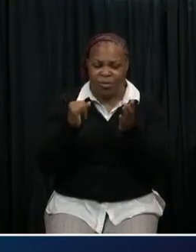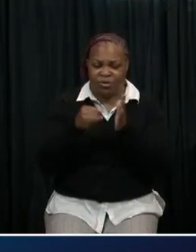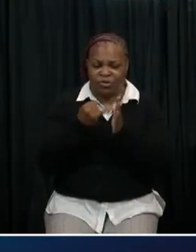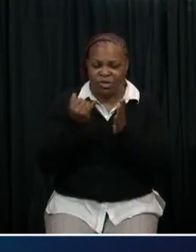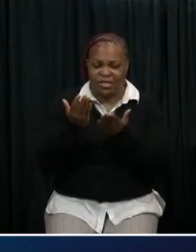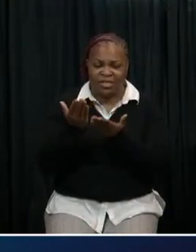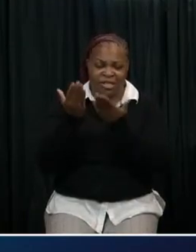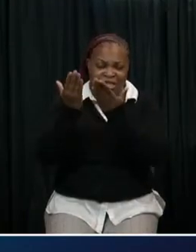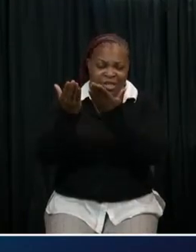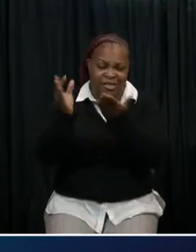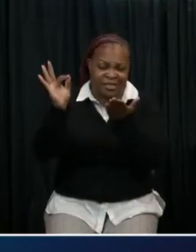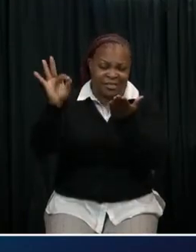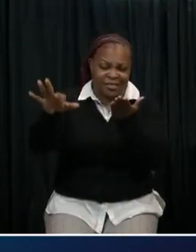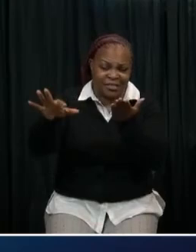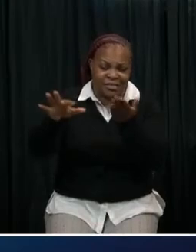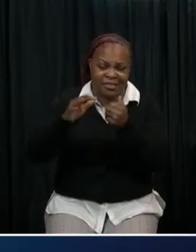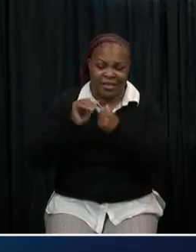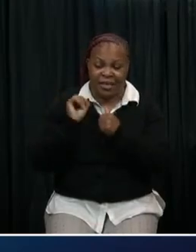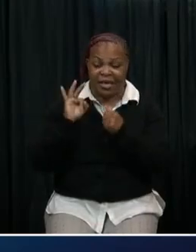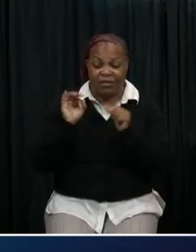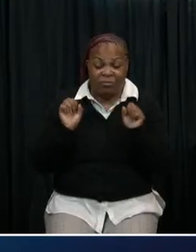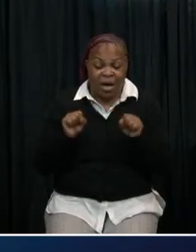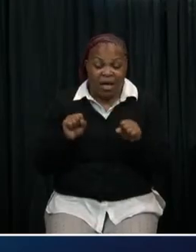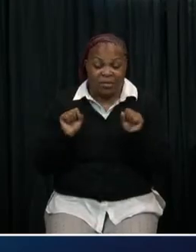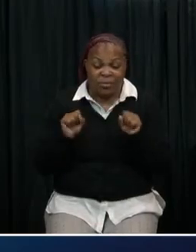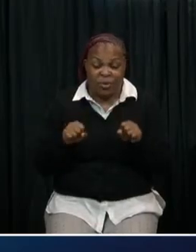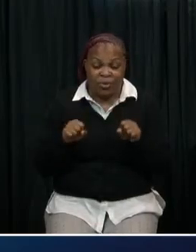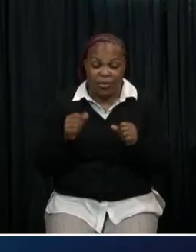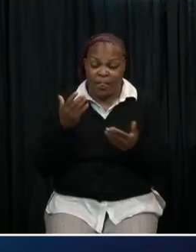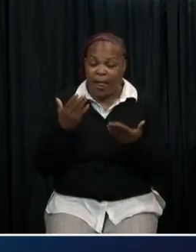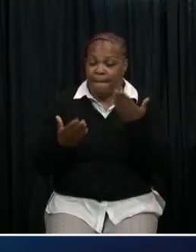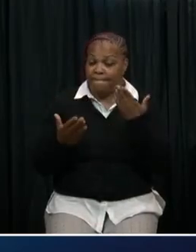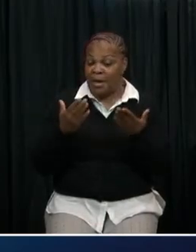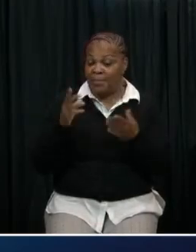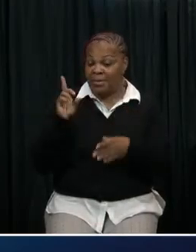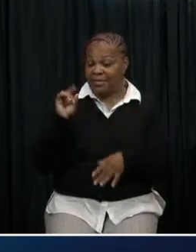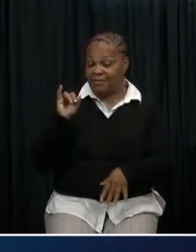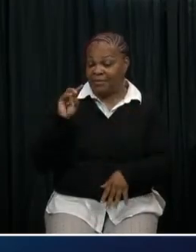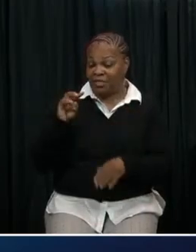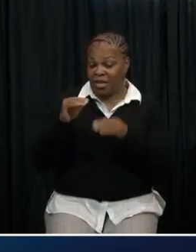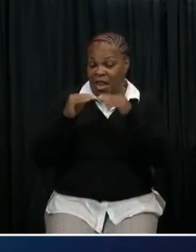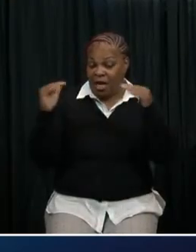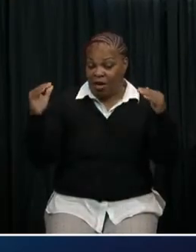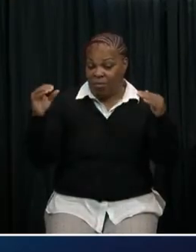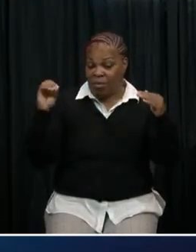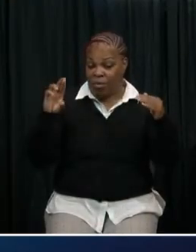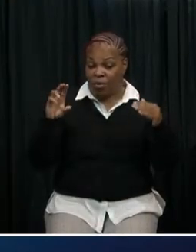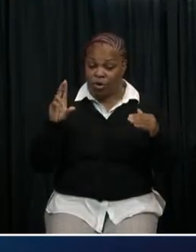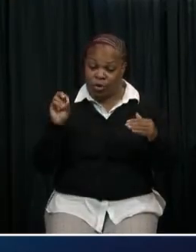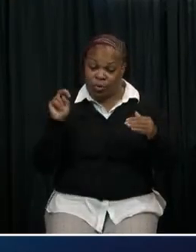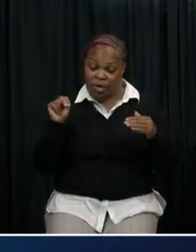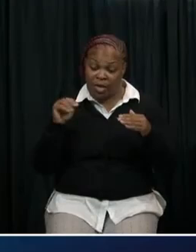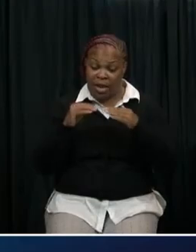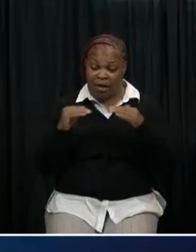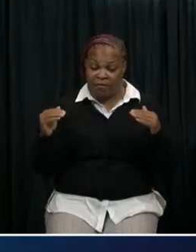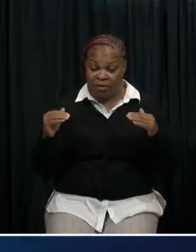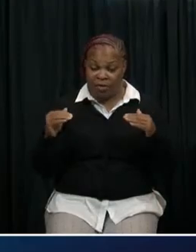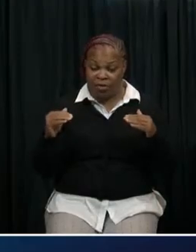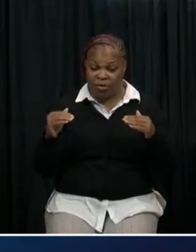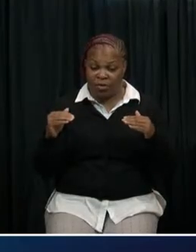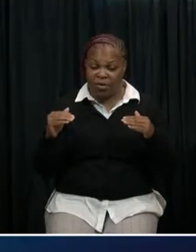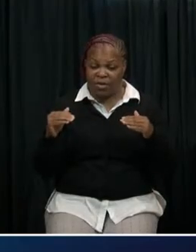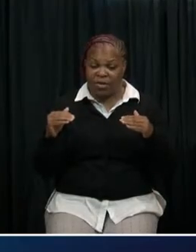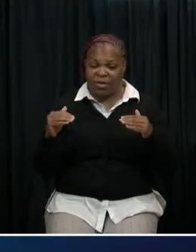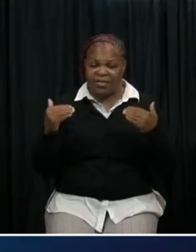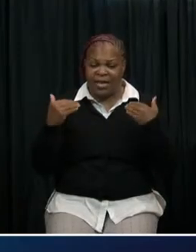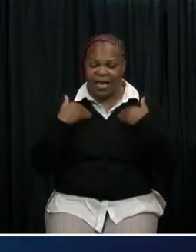suggest, if it is possible, maybe in the division level or in the union level, to have